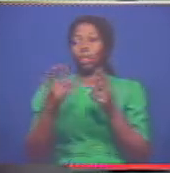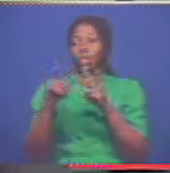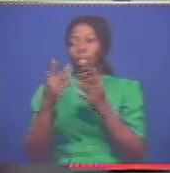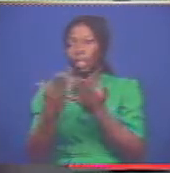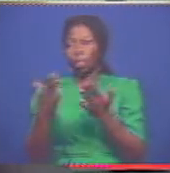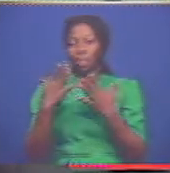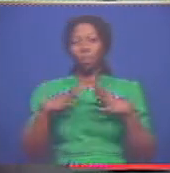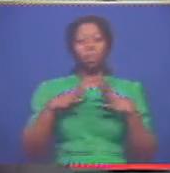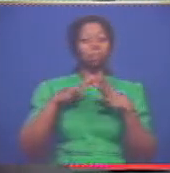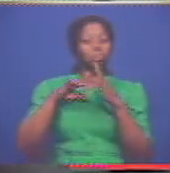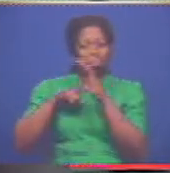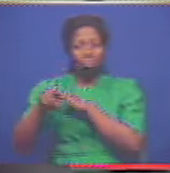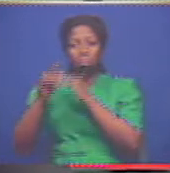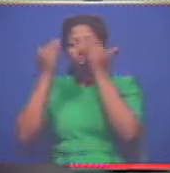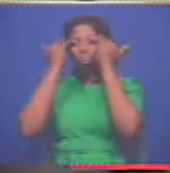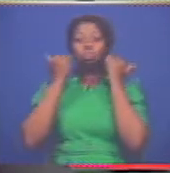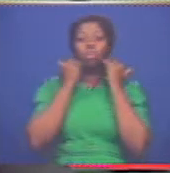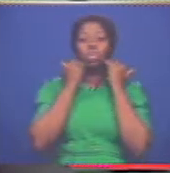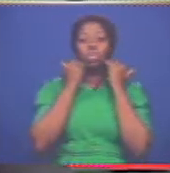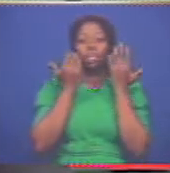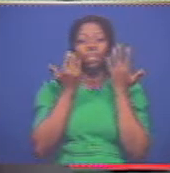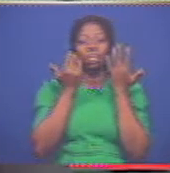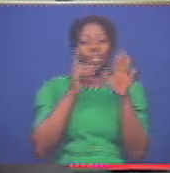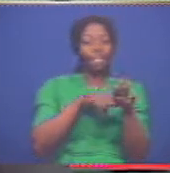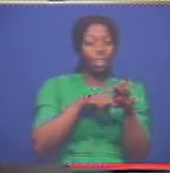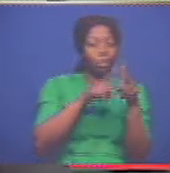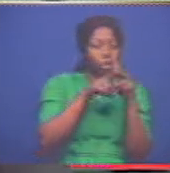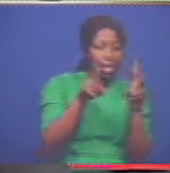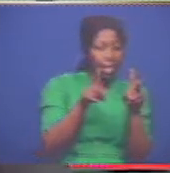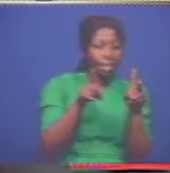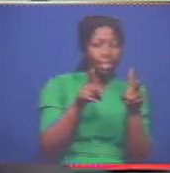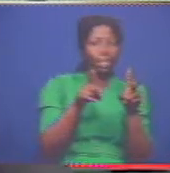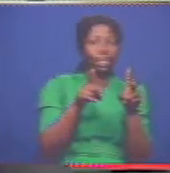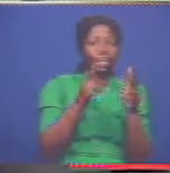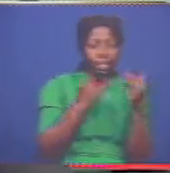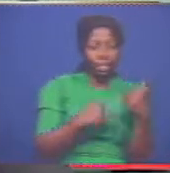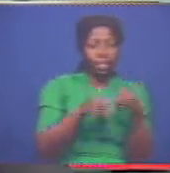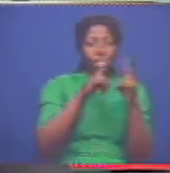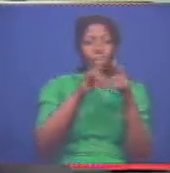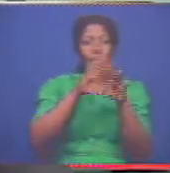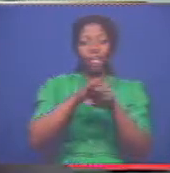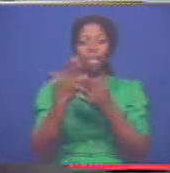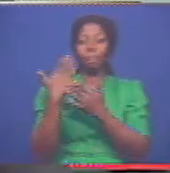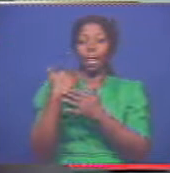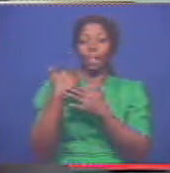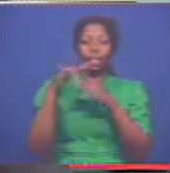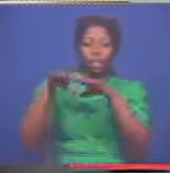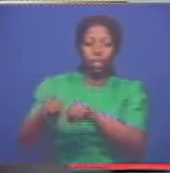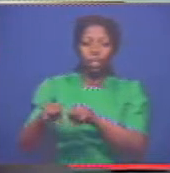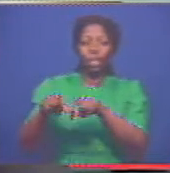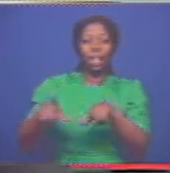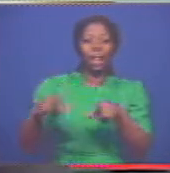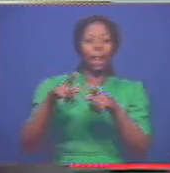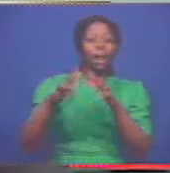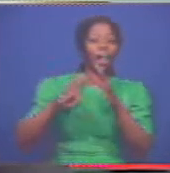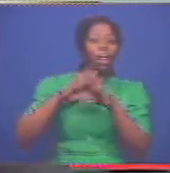people go to court. So the moment you start trying to recover the land that have been grabbed all over the